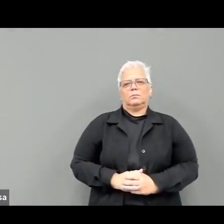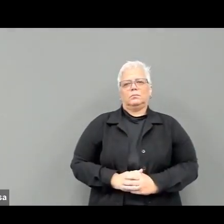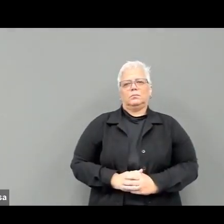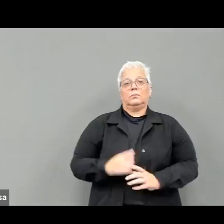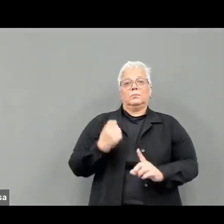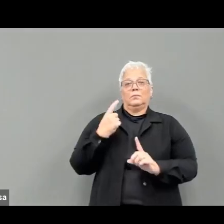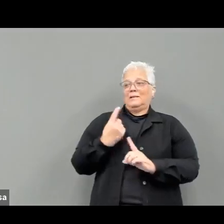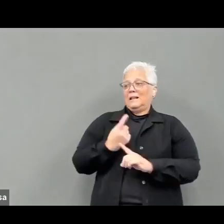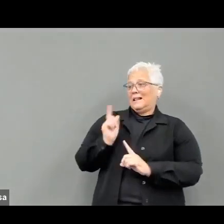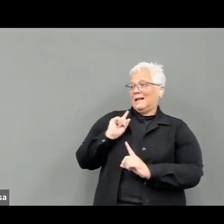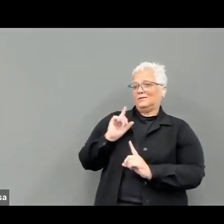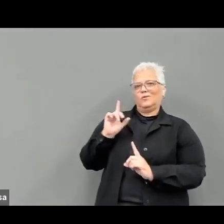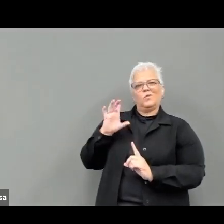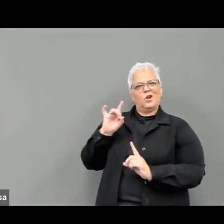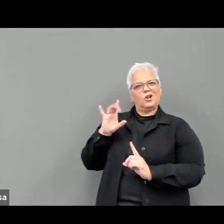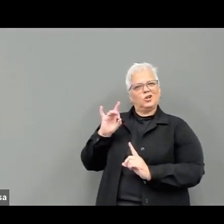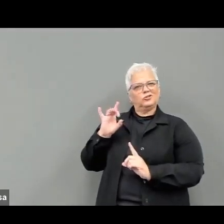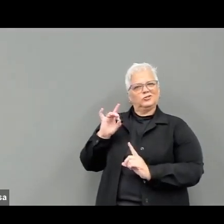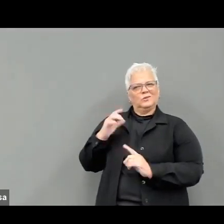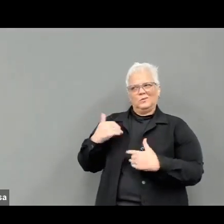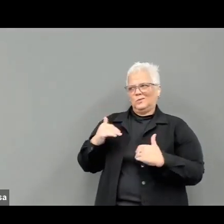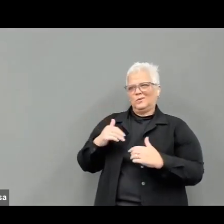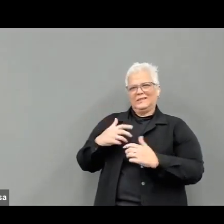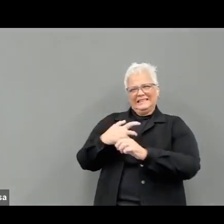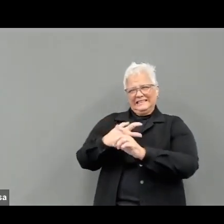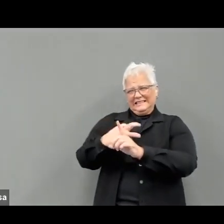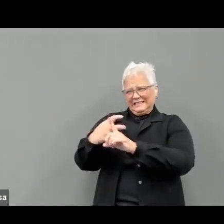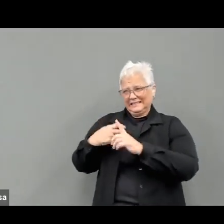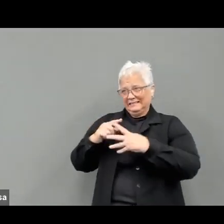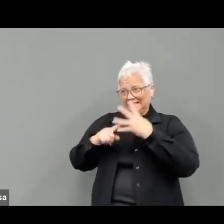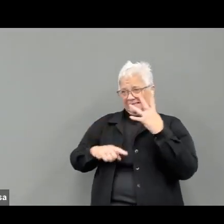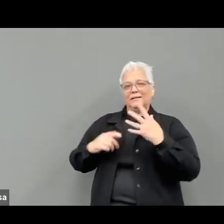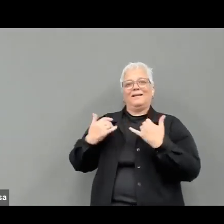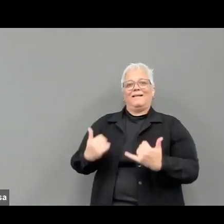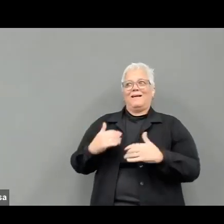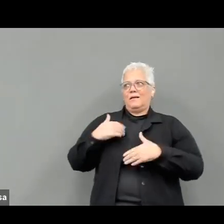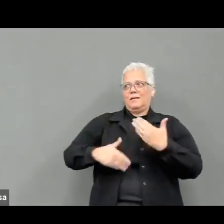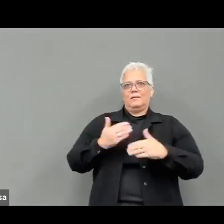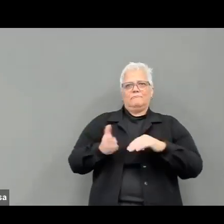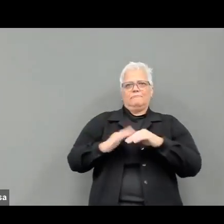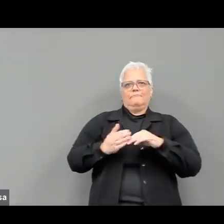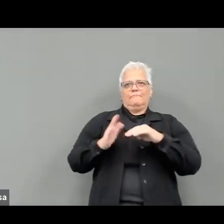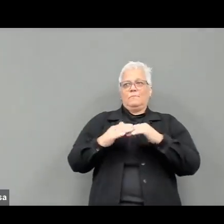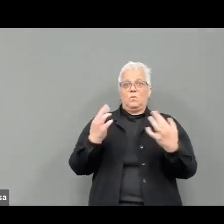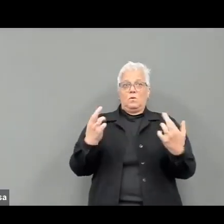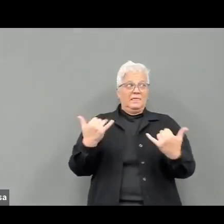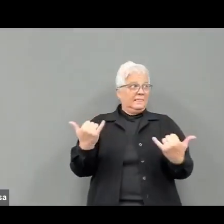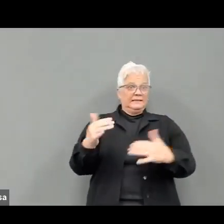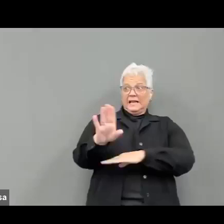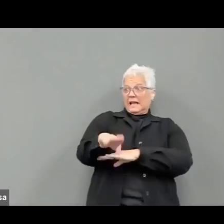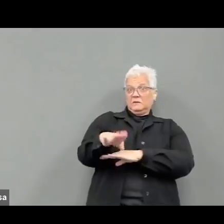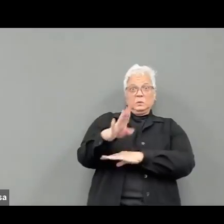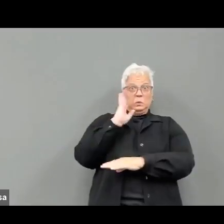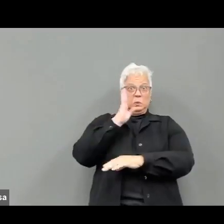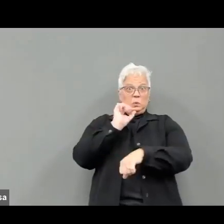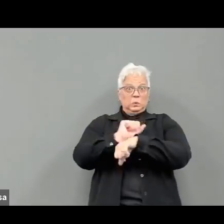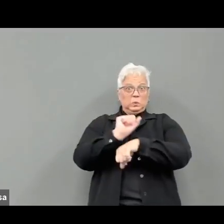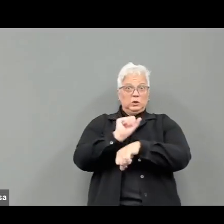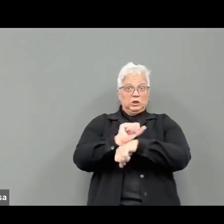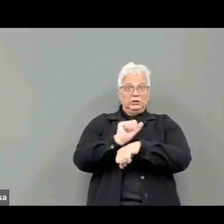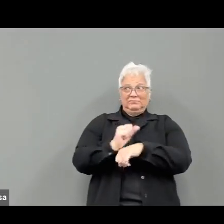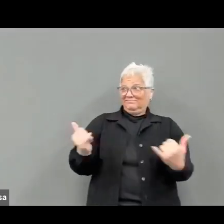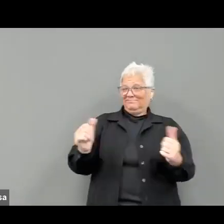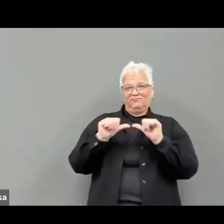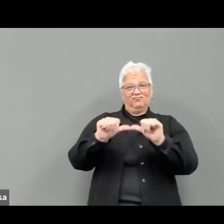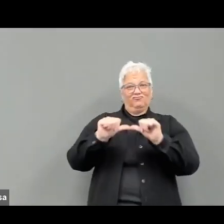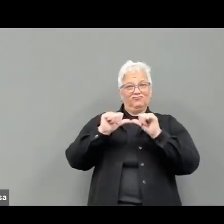start vaccinating additional individuals, I believe this afternoon, into tomorrow and through next week. We hope to